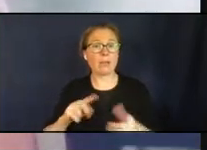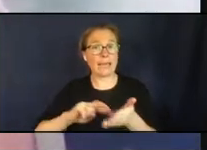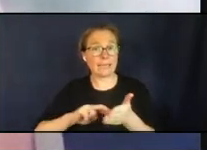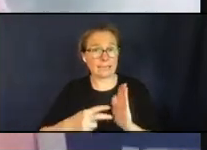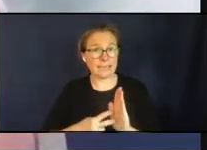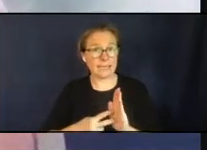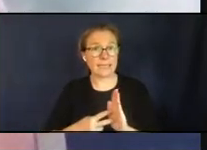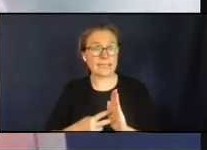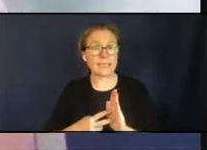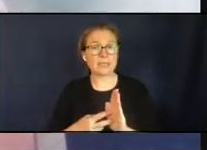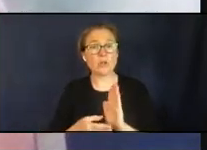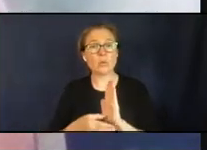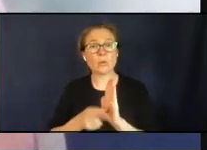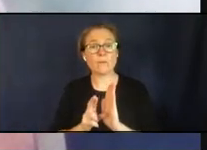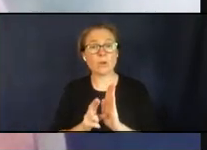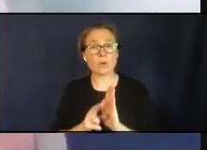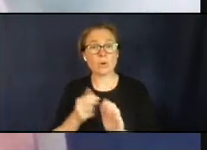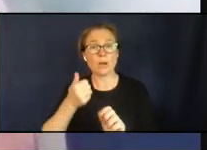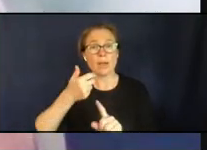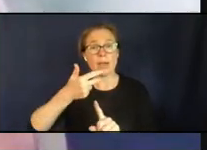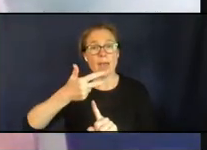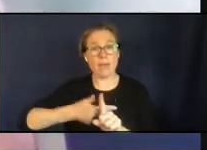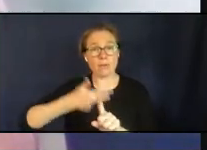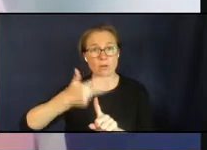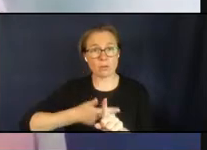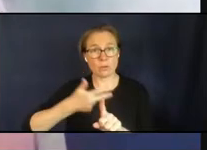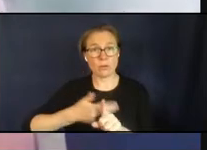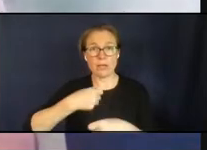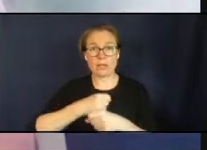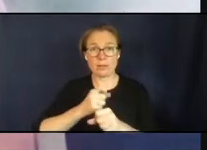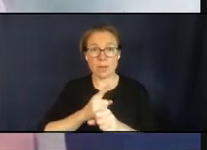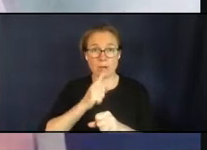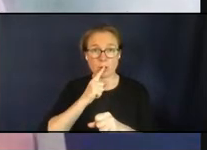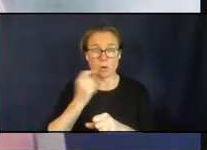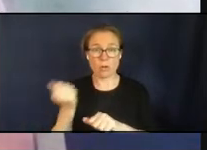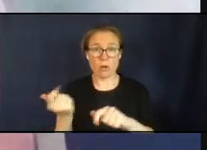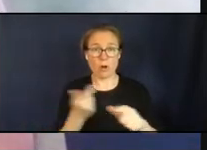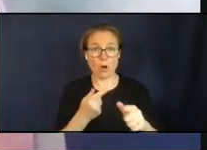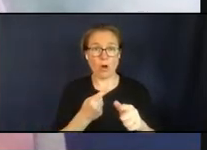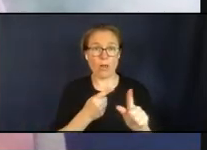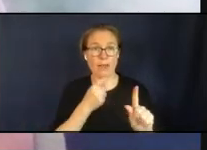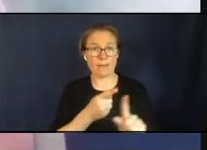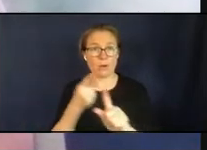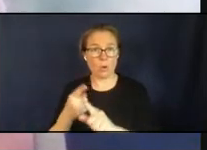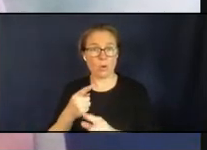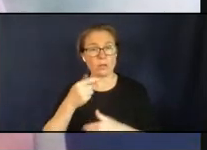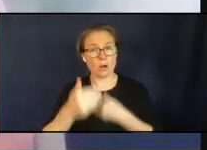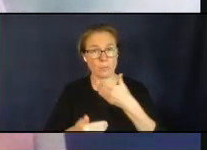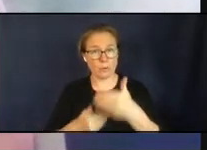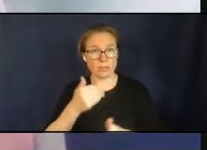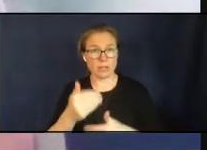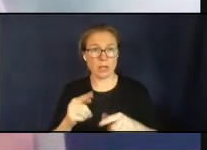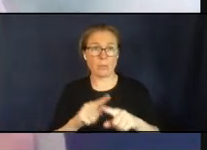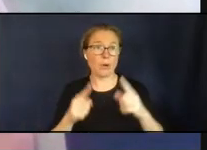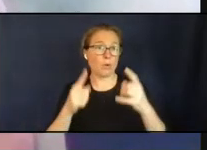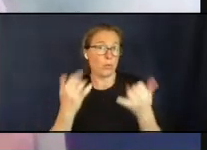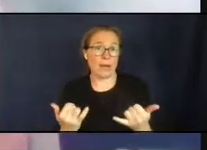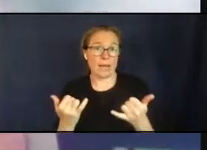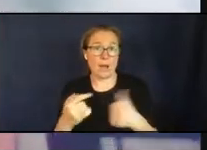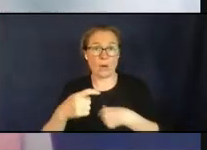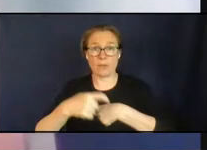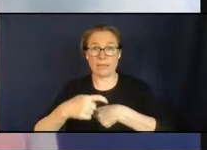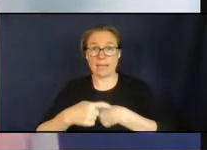to make sure that the objectives are progressing effectively. But right now, the time horizon for all of these is a three-year